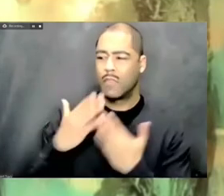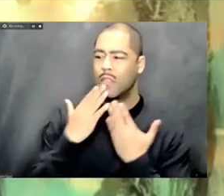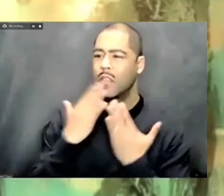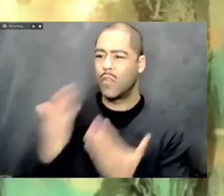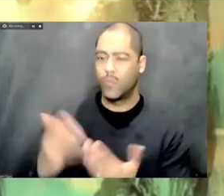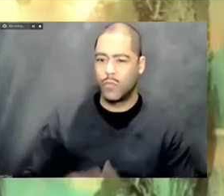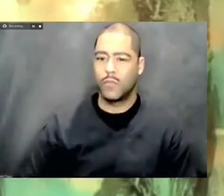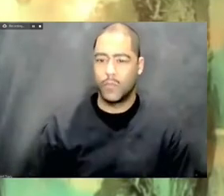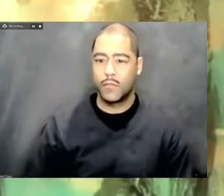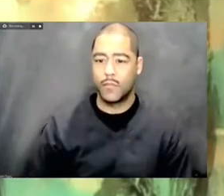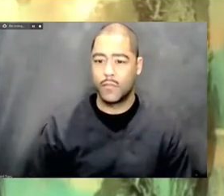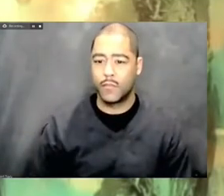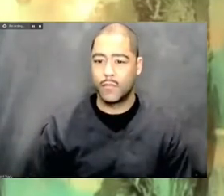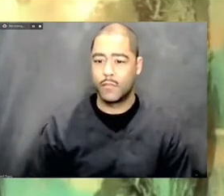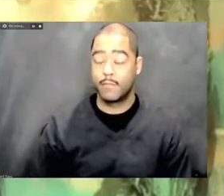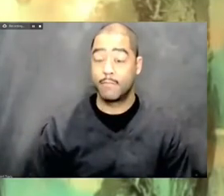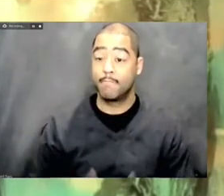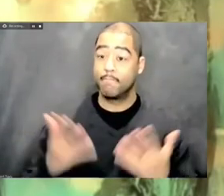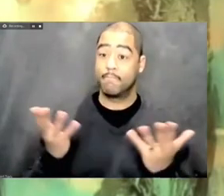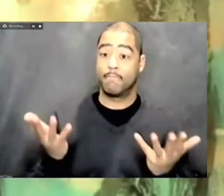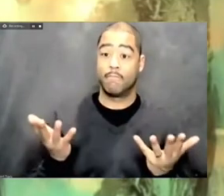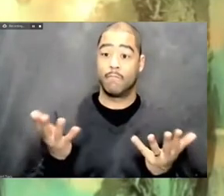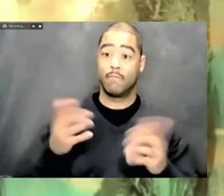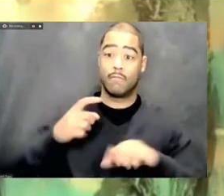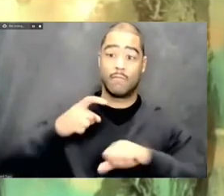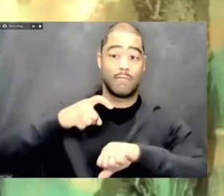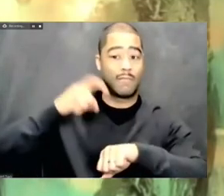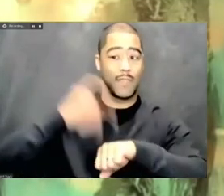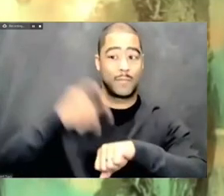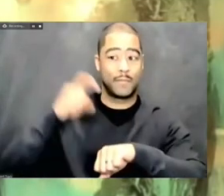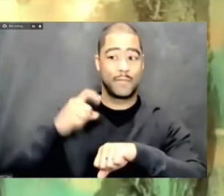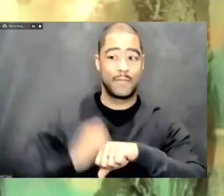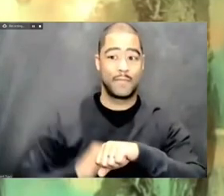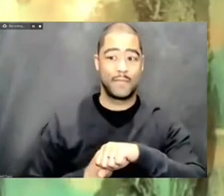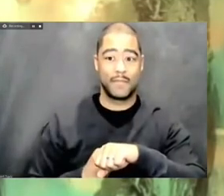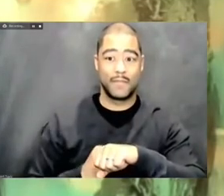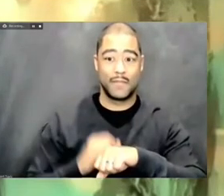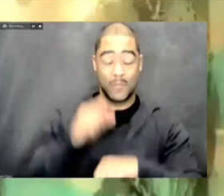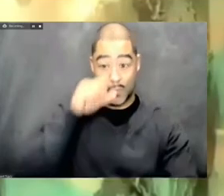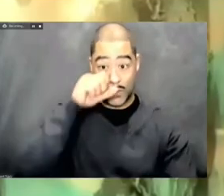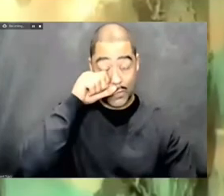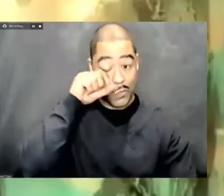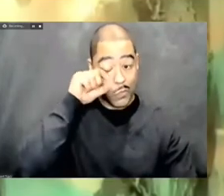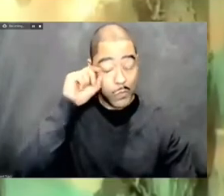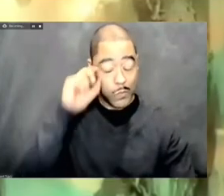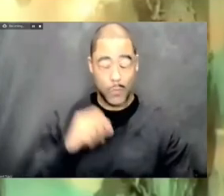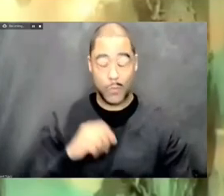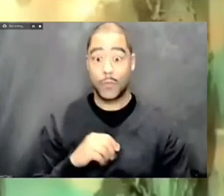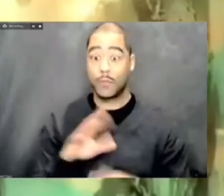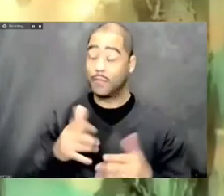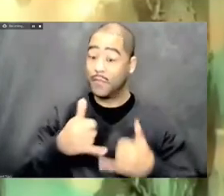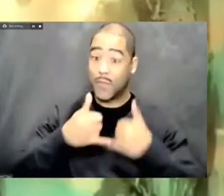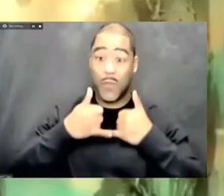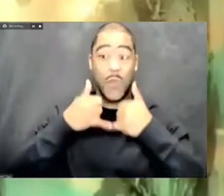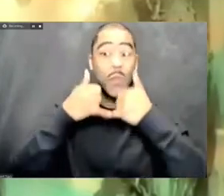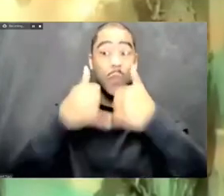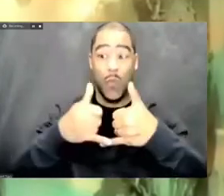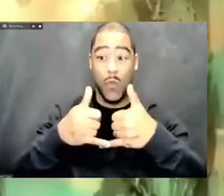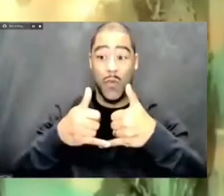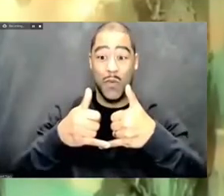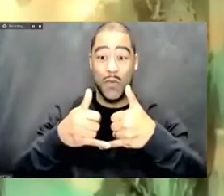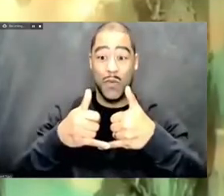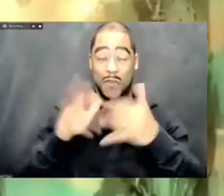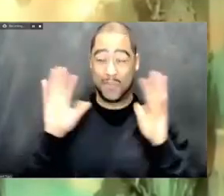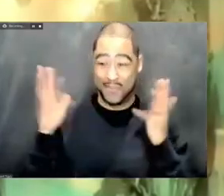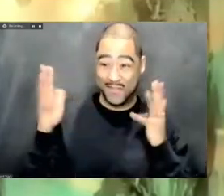Well, you know what time it is, right? It's award time! Woohoo! I